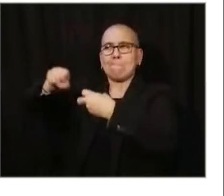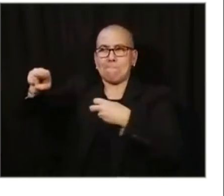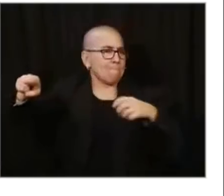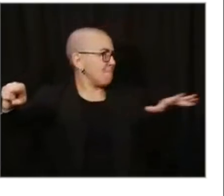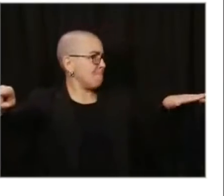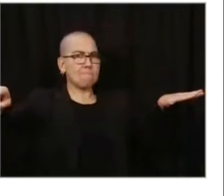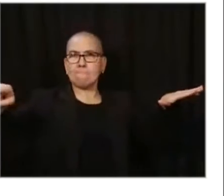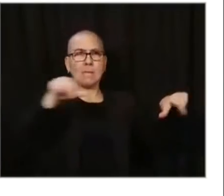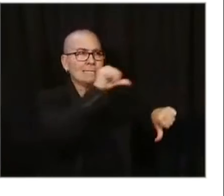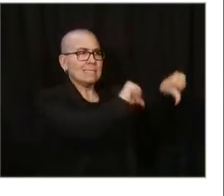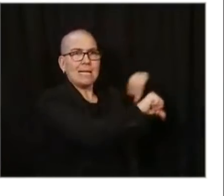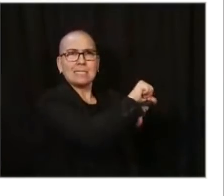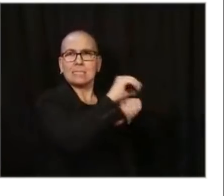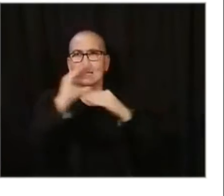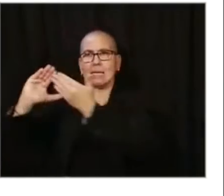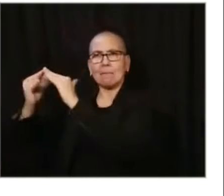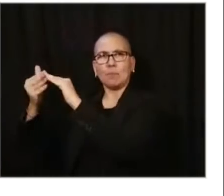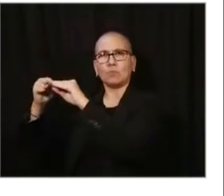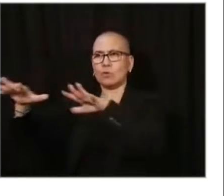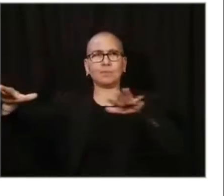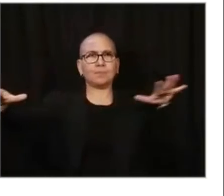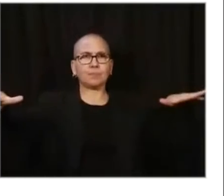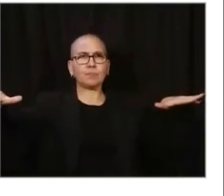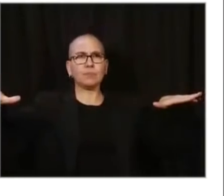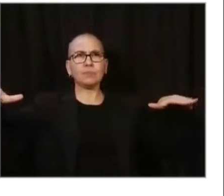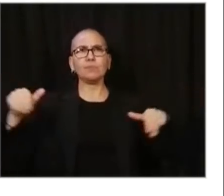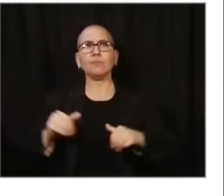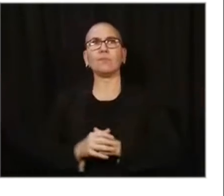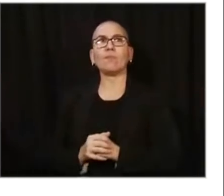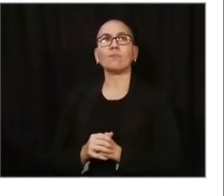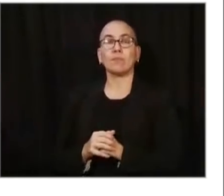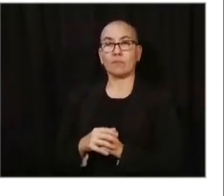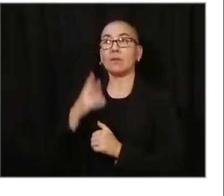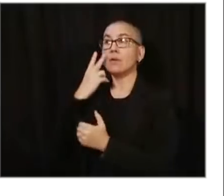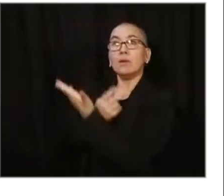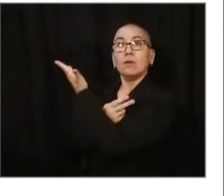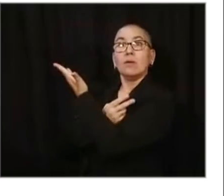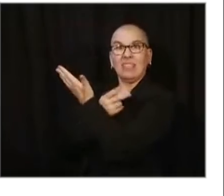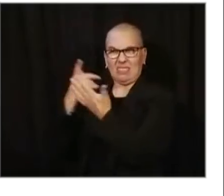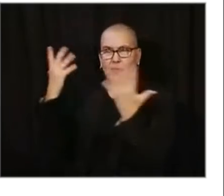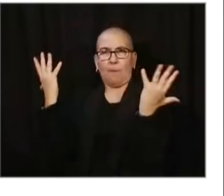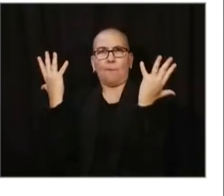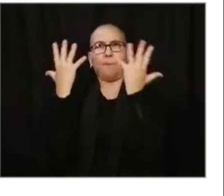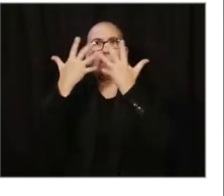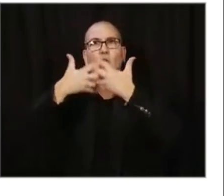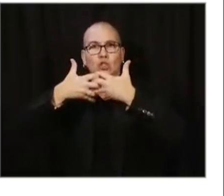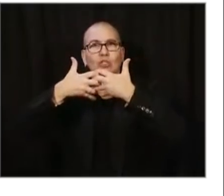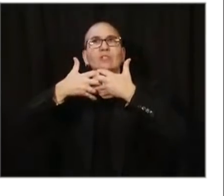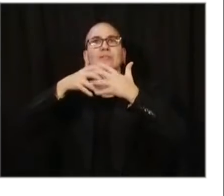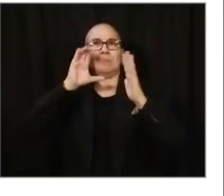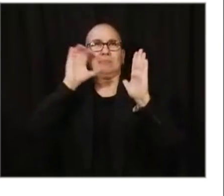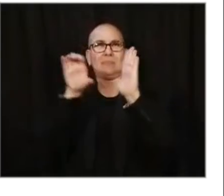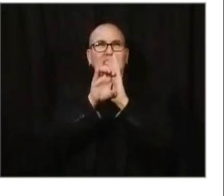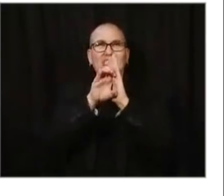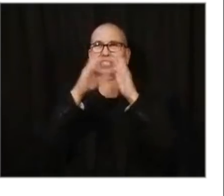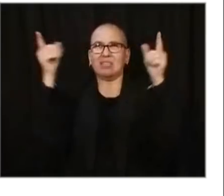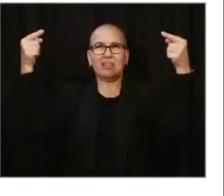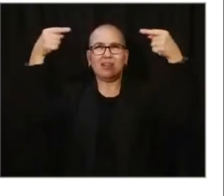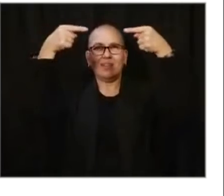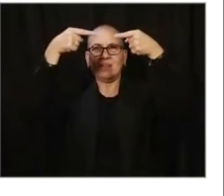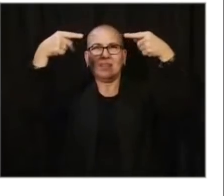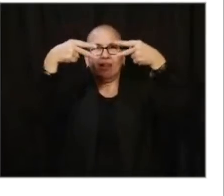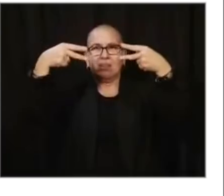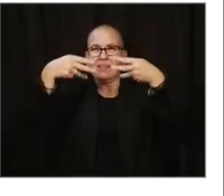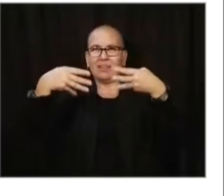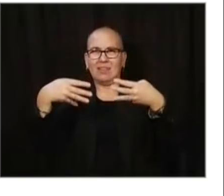shows the Stay Safe Minnesota, the well-being, the economy, and controlling the spread, and trying to strike that balance. I told you one of the first times I